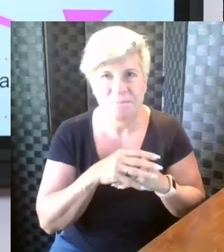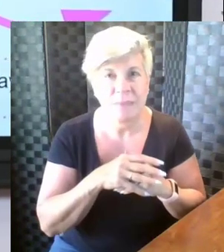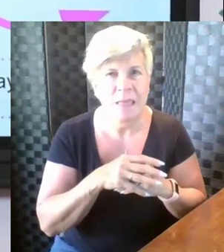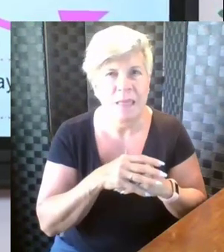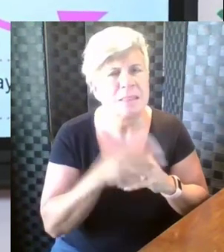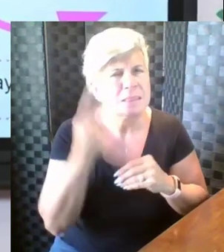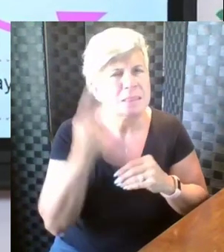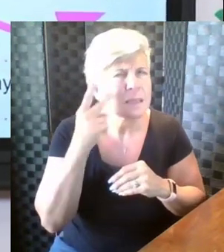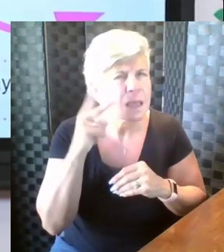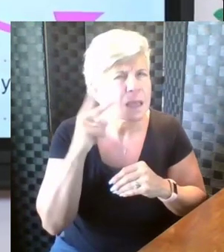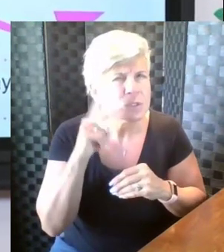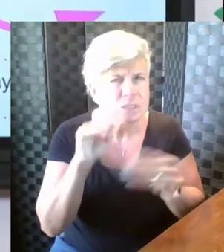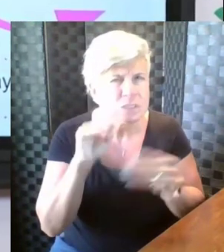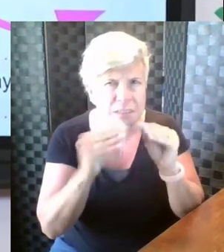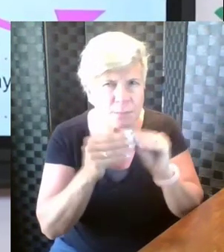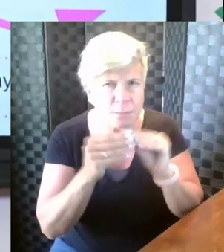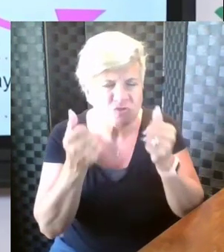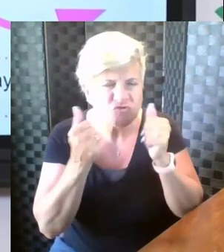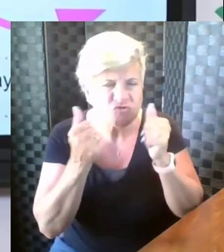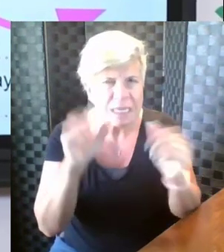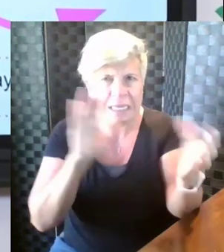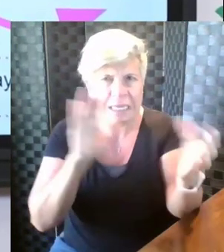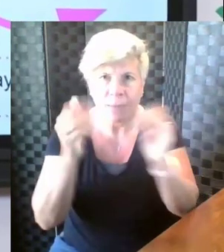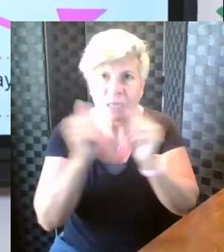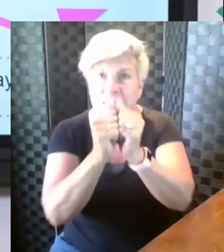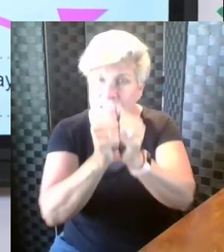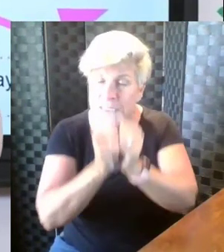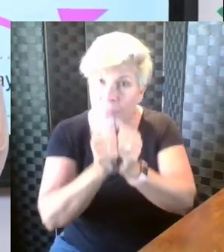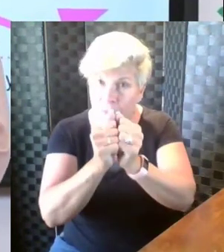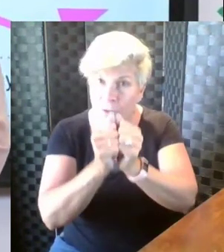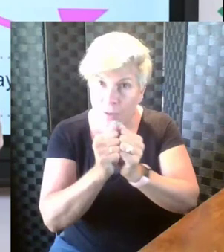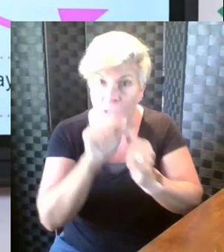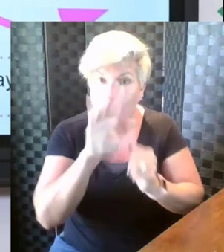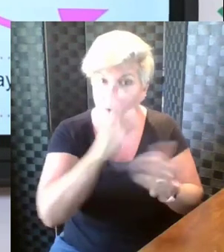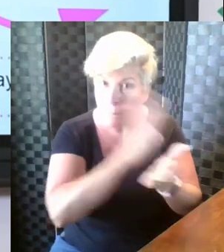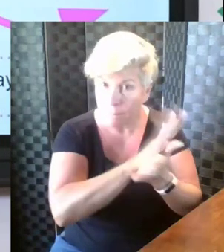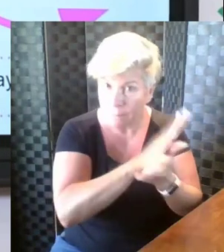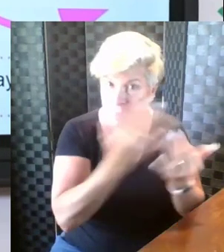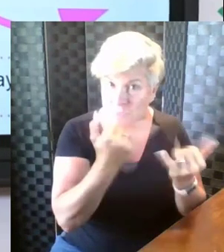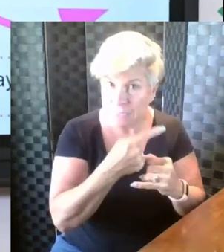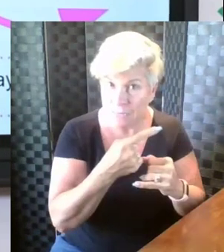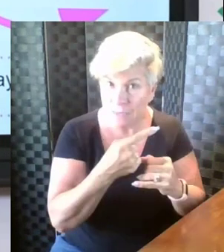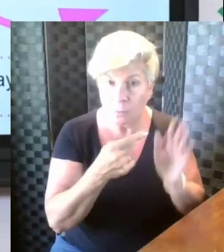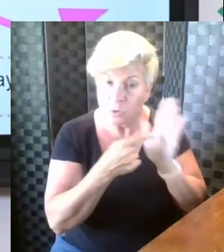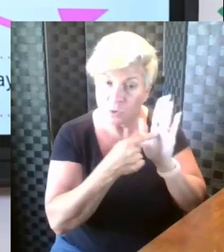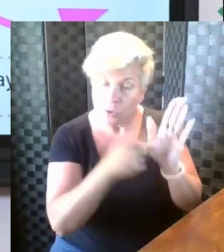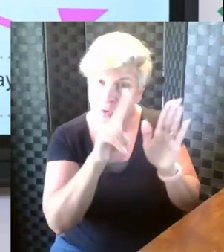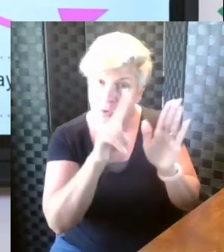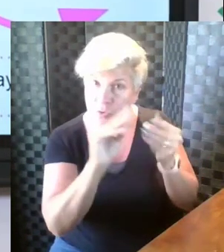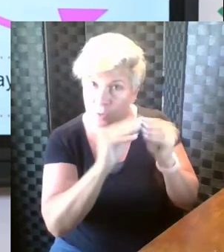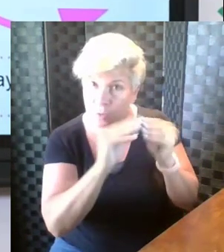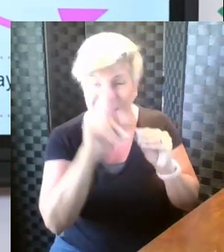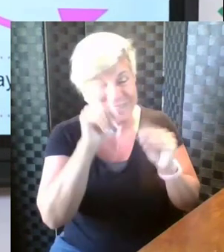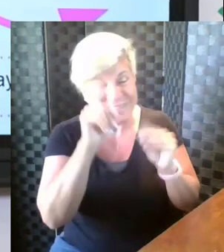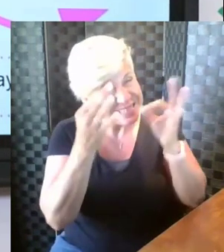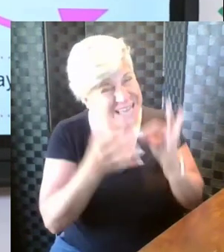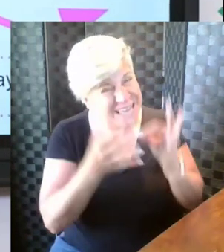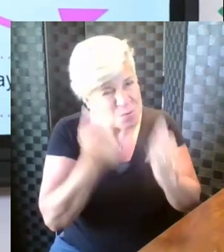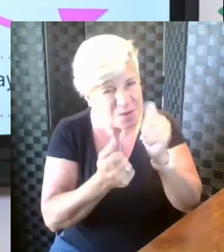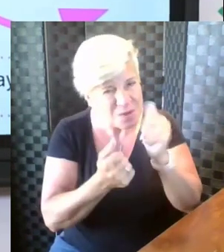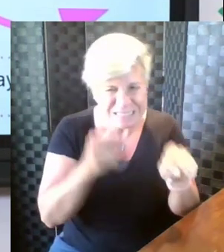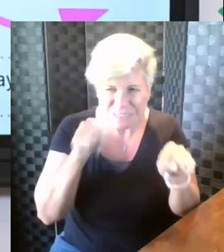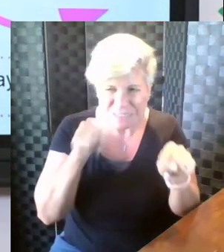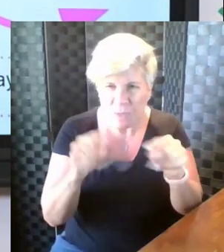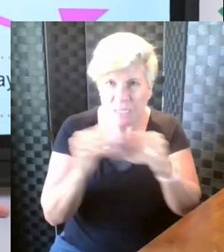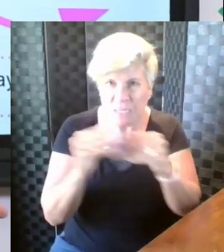So let's look at some numbers and try to compare together, because in your packet today you're going to be given two numbers and then you have to decide which one